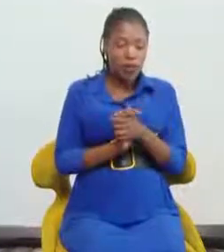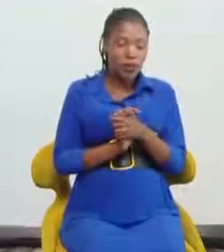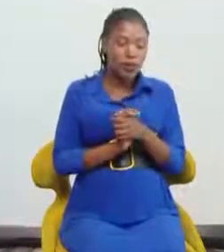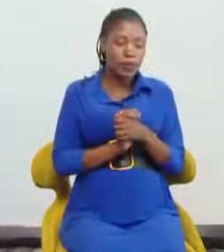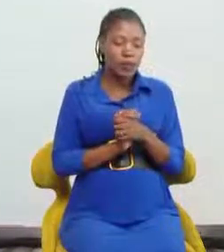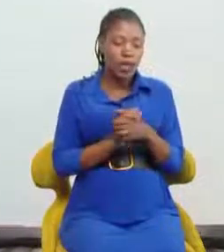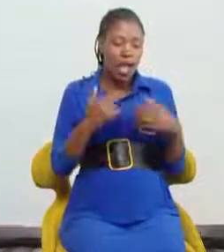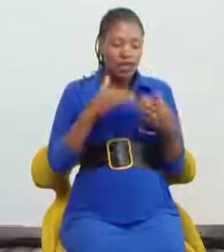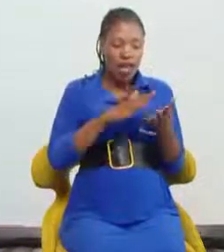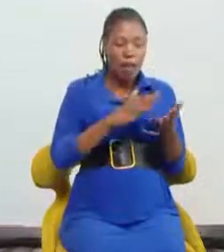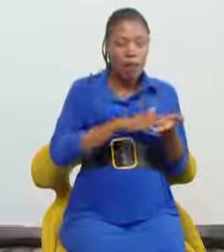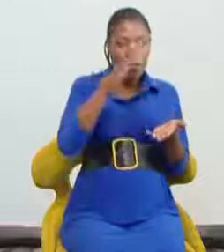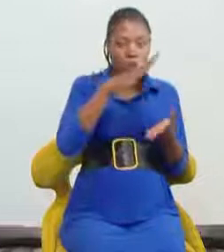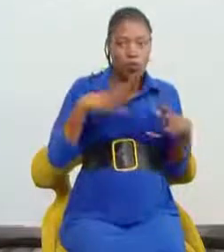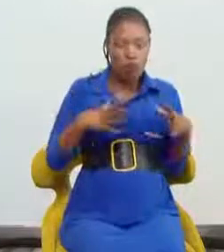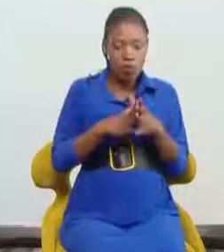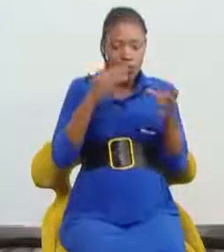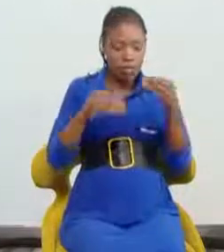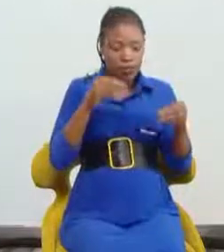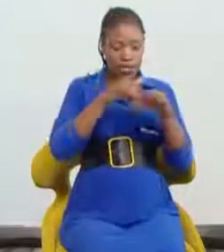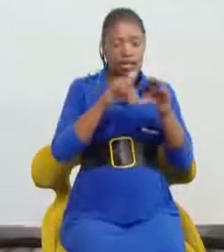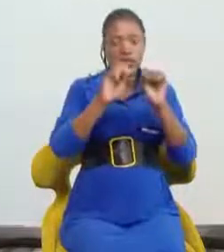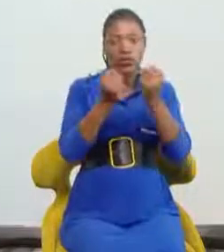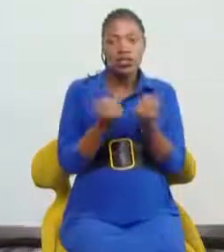people with disabilities in our society.